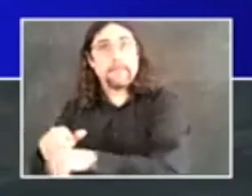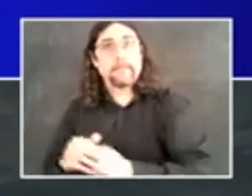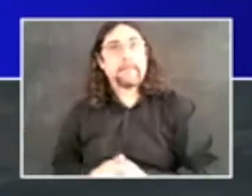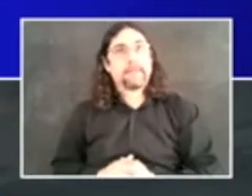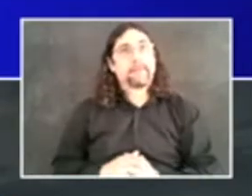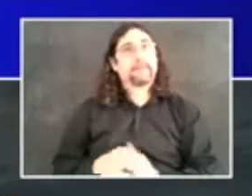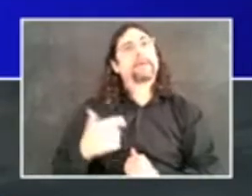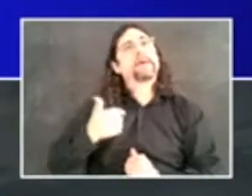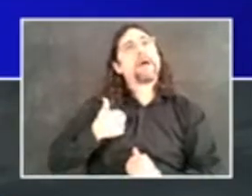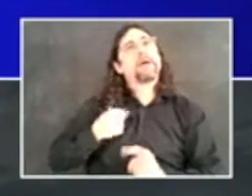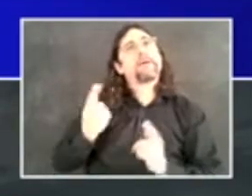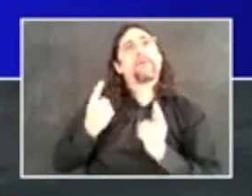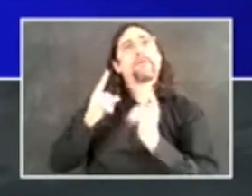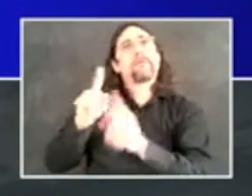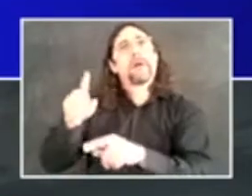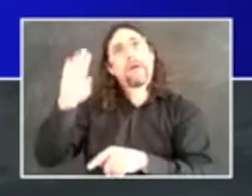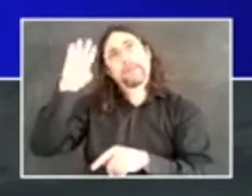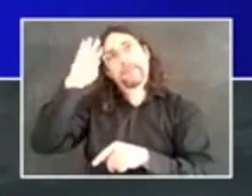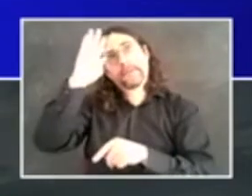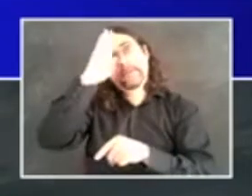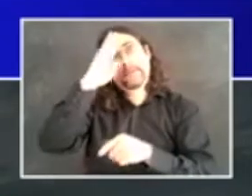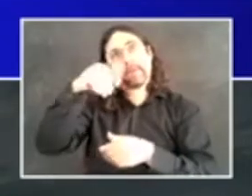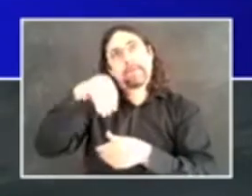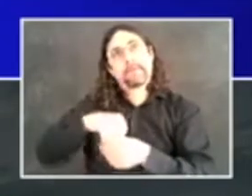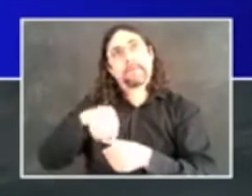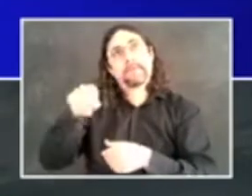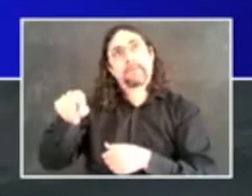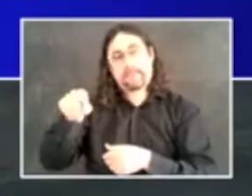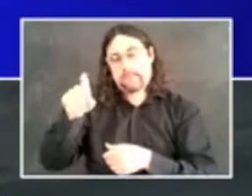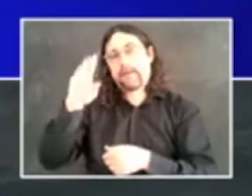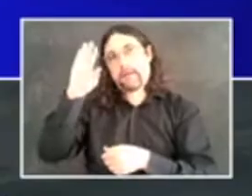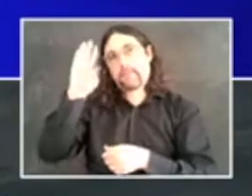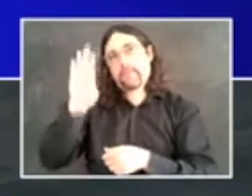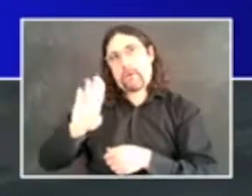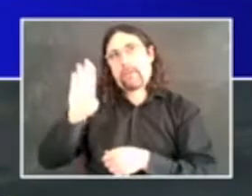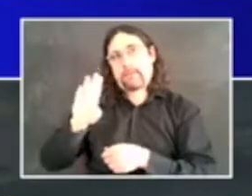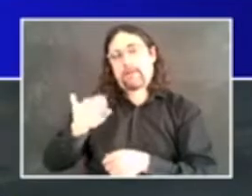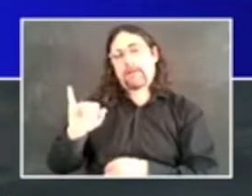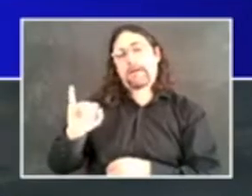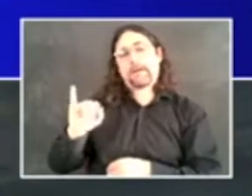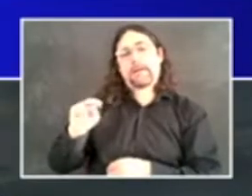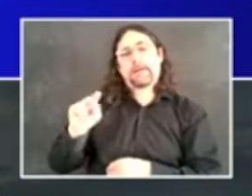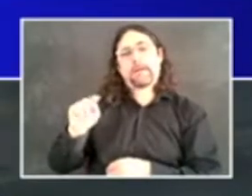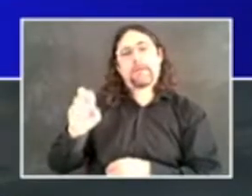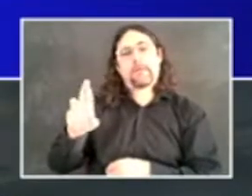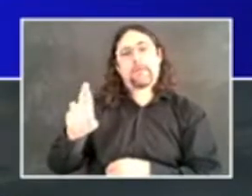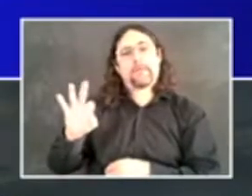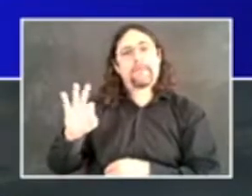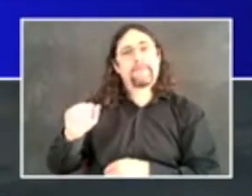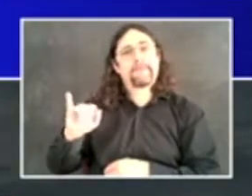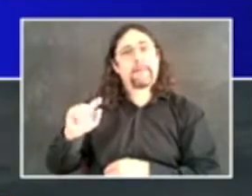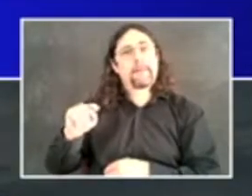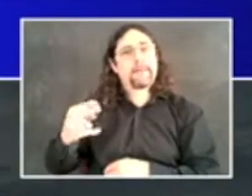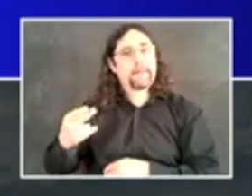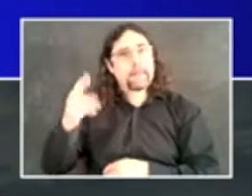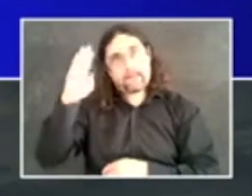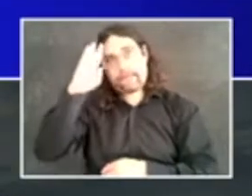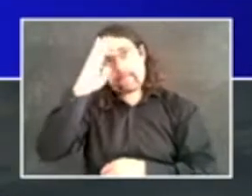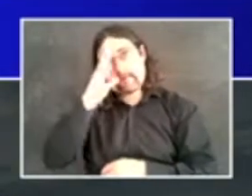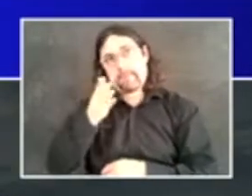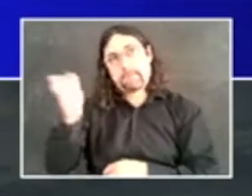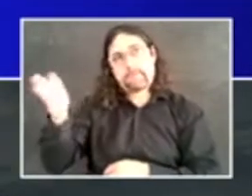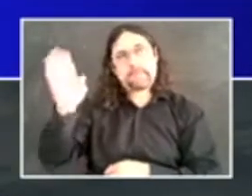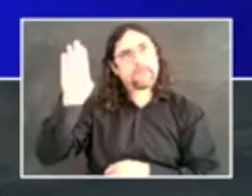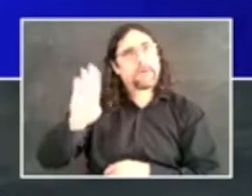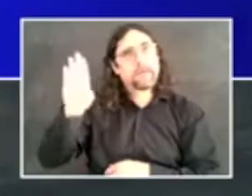this decade, a lot of us in Brooklyn fought to protect Interfaith Hospital from closing. Thank God we all did work with the